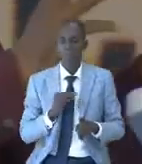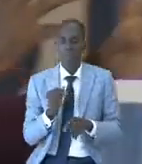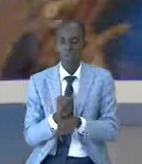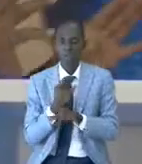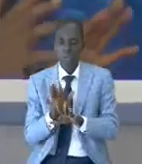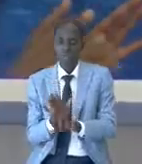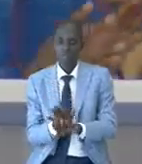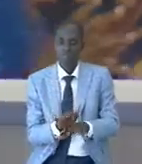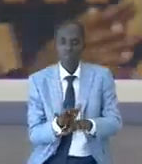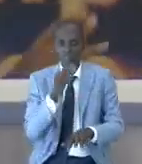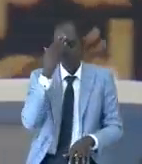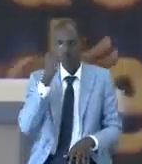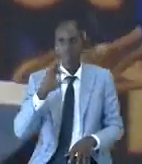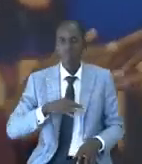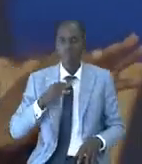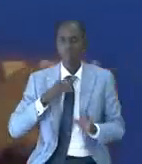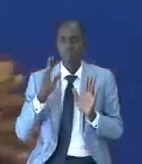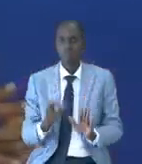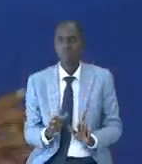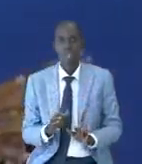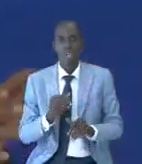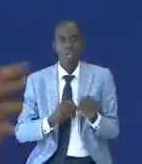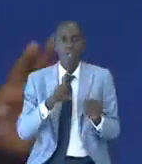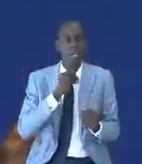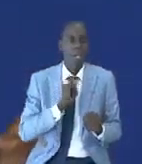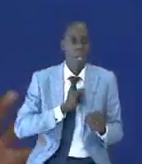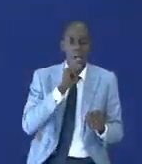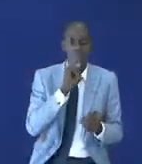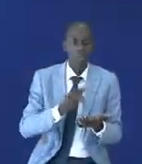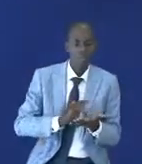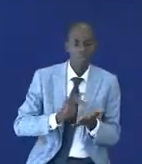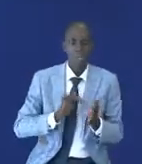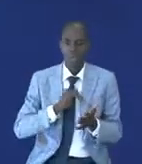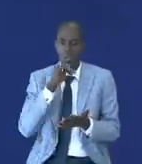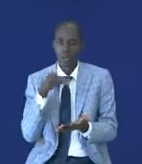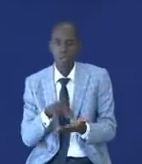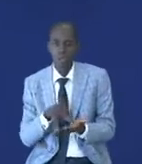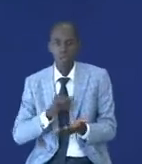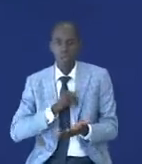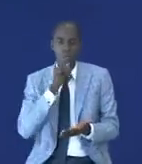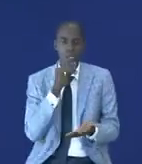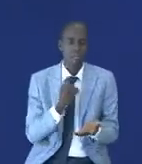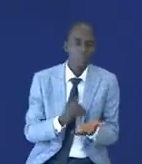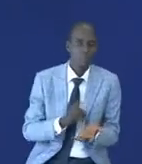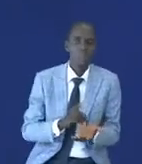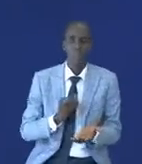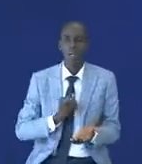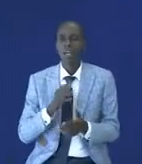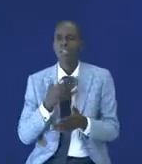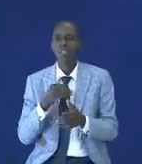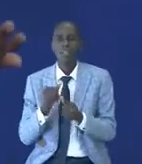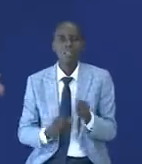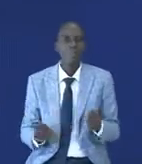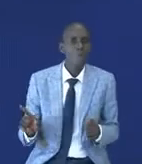says, I'm a doctor, medical doctor, I'm a nurse, I'm into medicine, and everybody